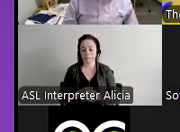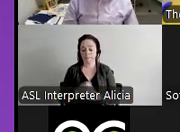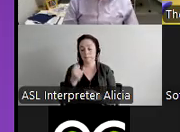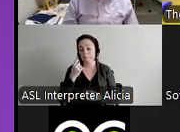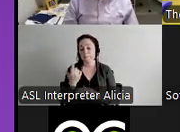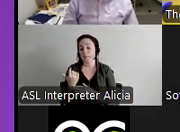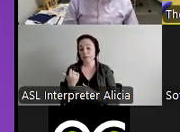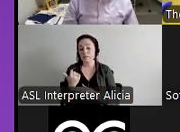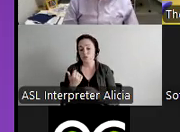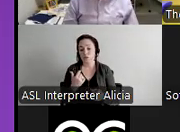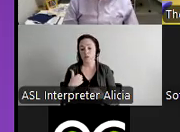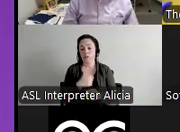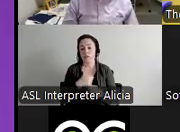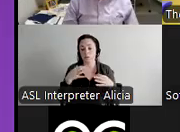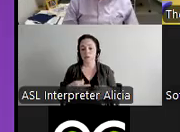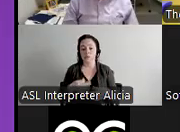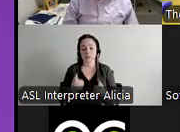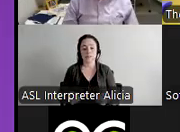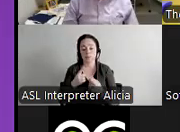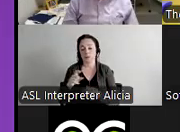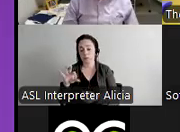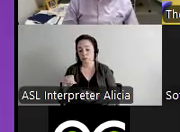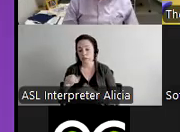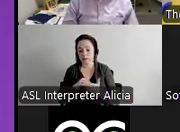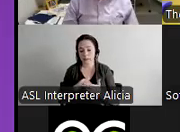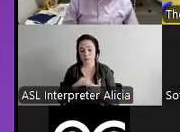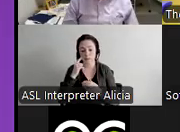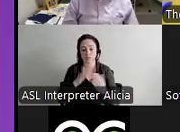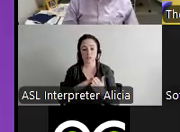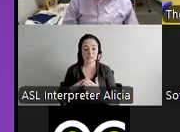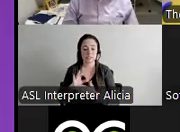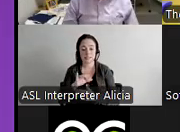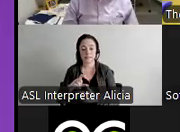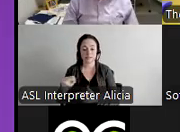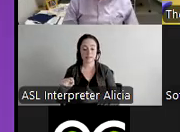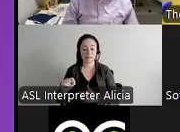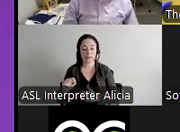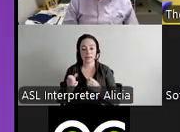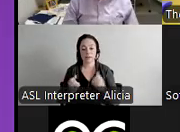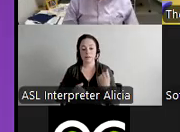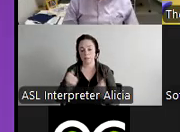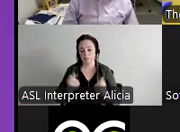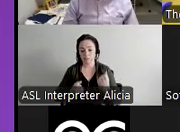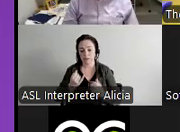we decided to spend 190,000 on the City Fleet Vehicle Art Project.